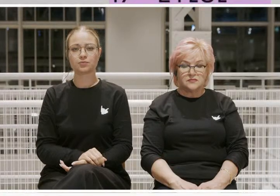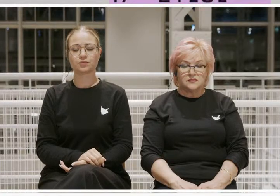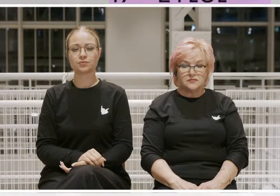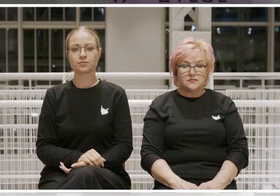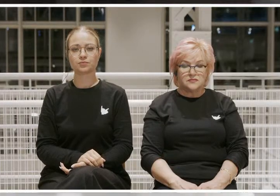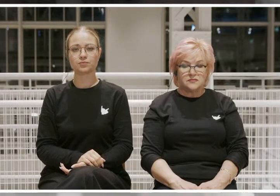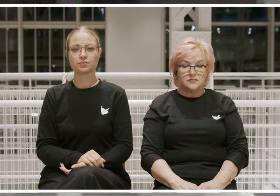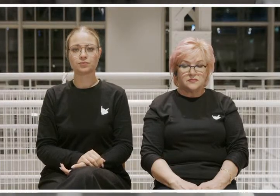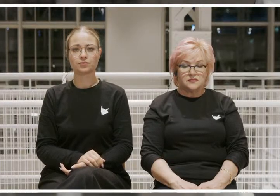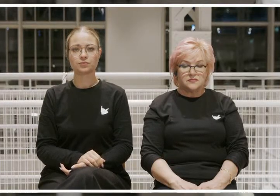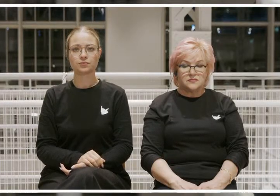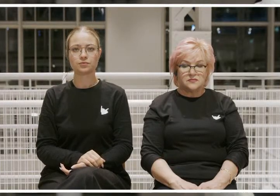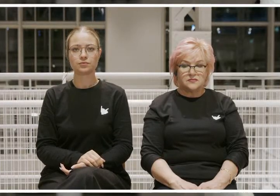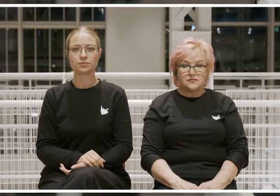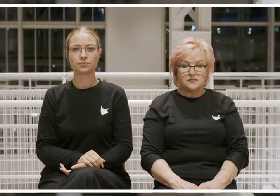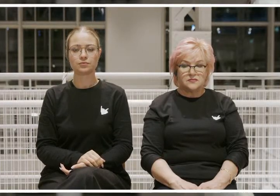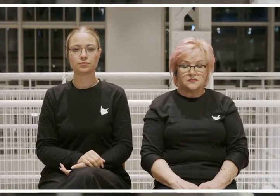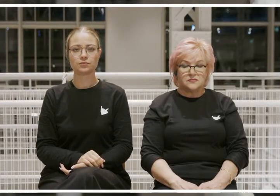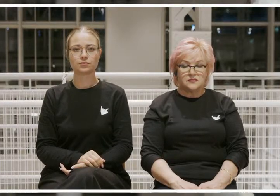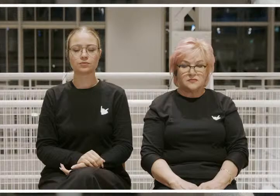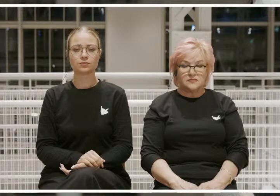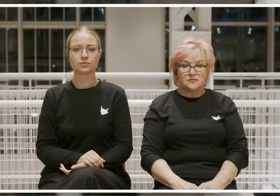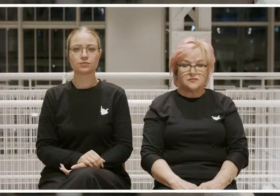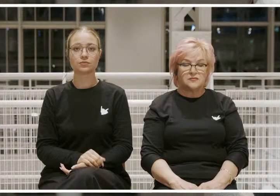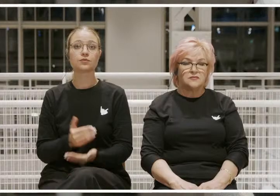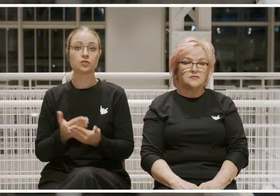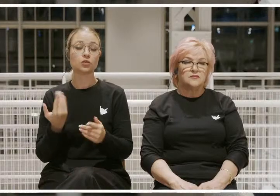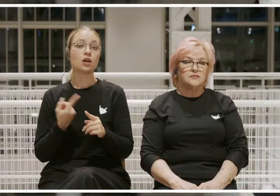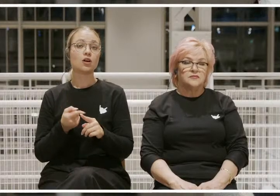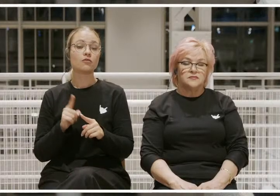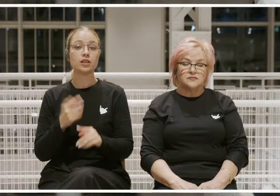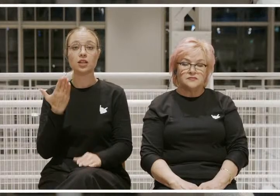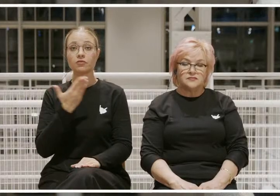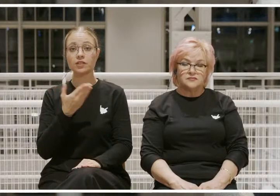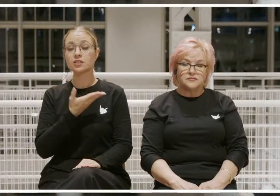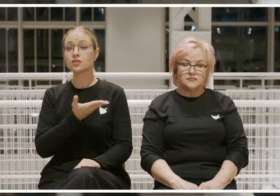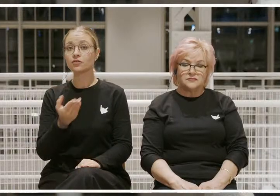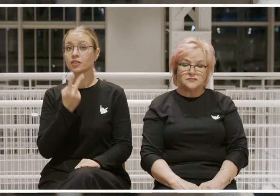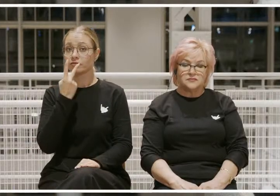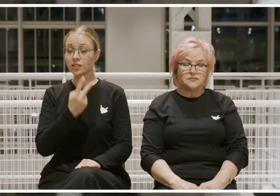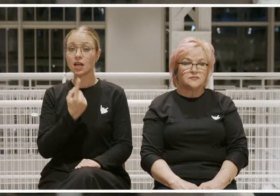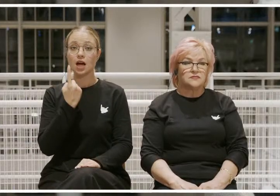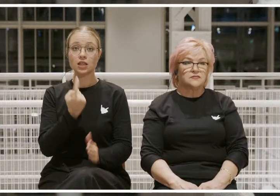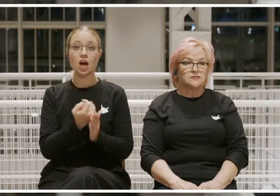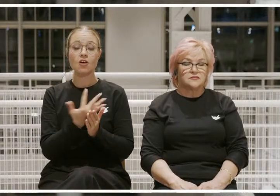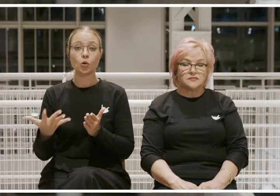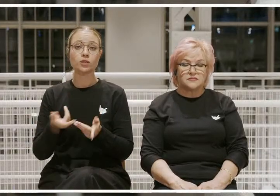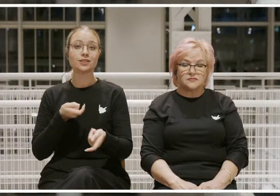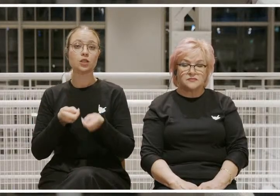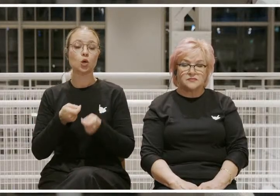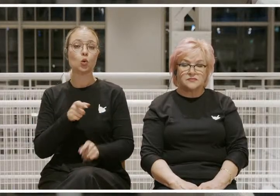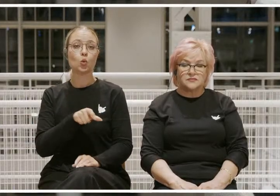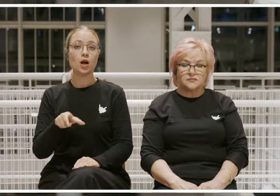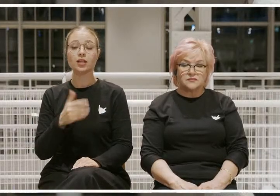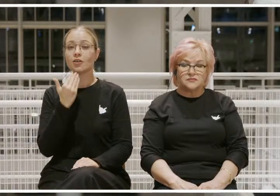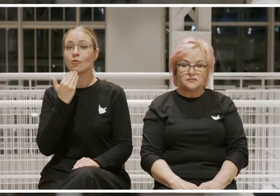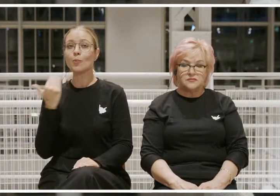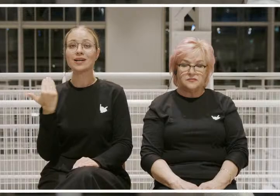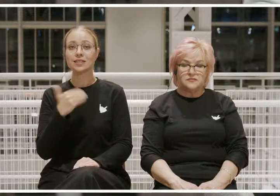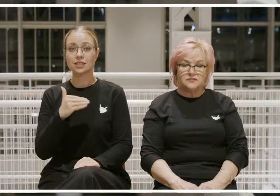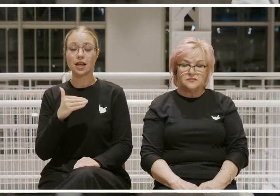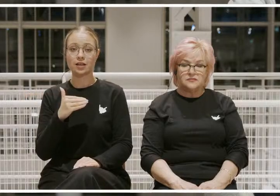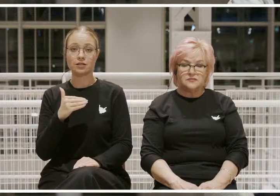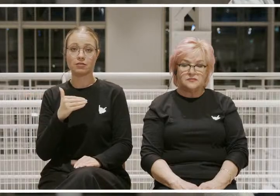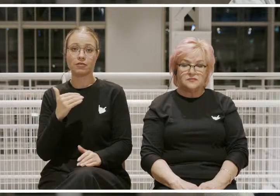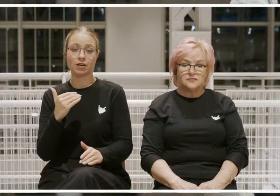So in this video, Meta Bauer, one of the curators of the last edition of the Biennial, was explaining the ideas behind the